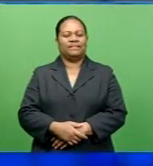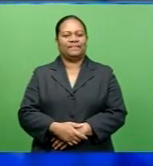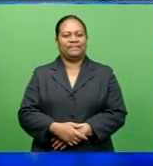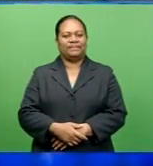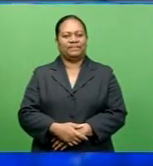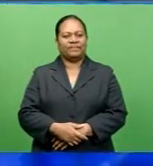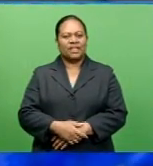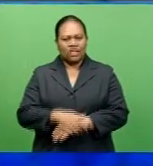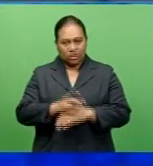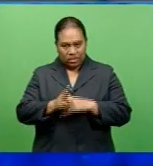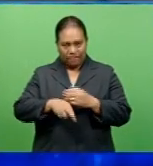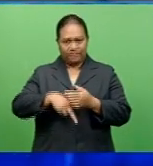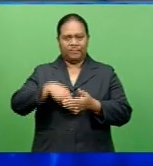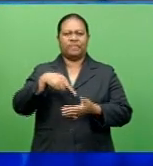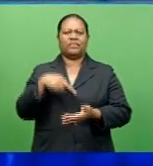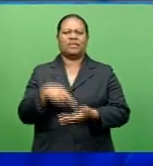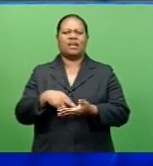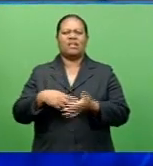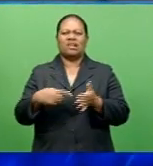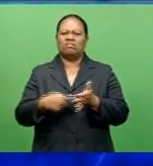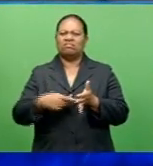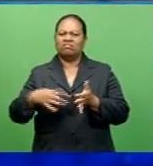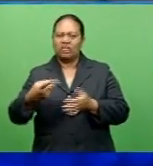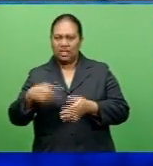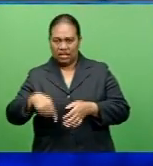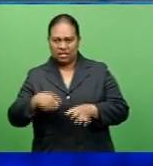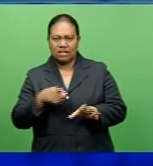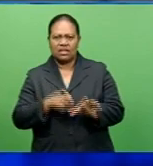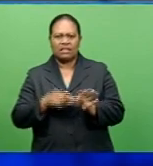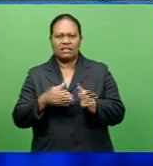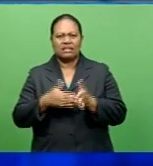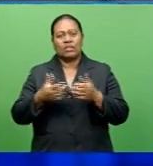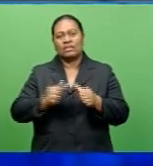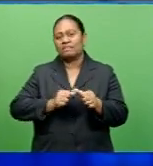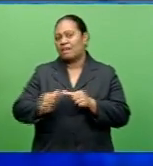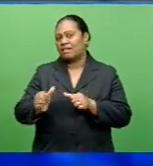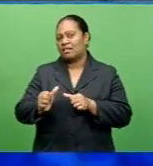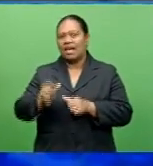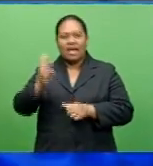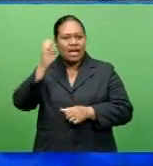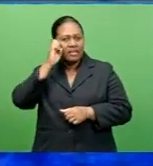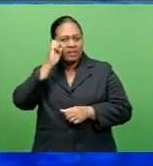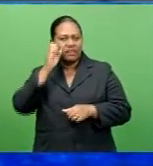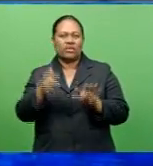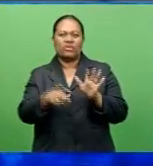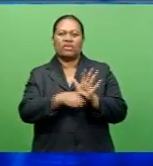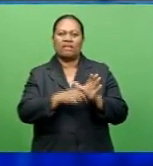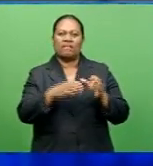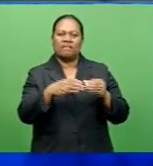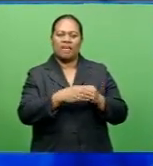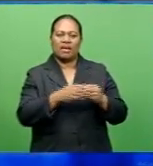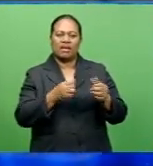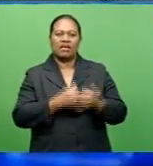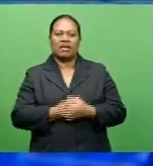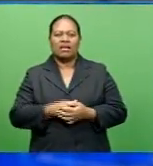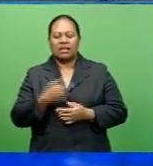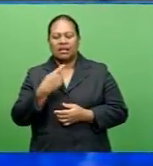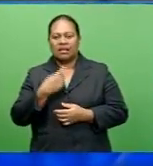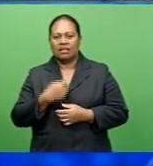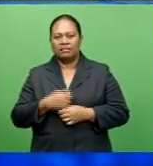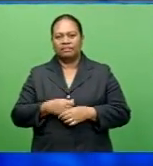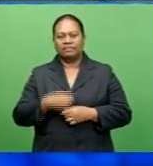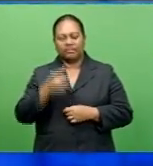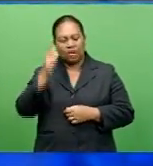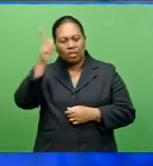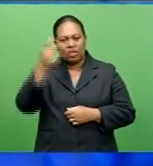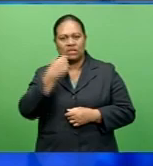The recovery trajectory of 2021 seems slightly better than expected, says Reserve Bank Governor Arif Ali. Ali says this is due